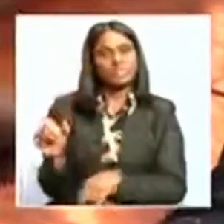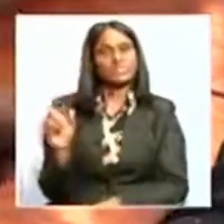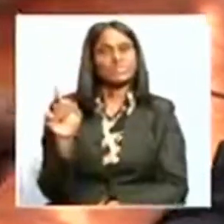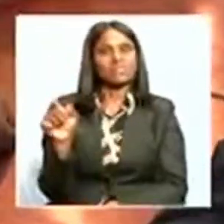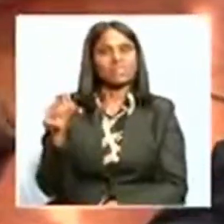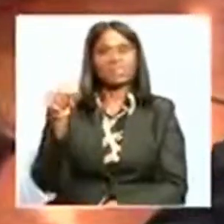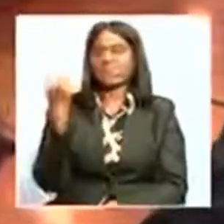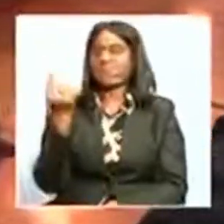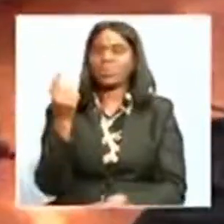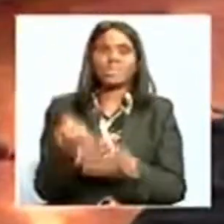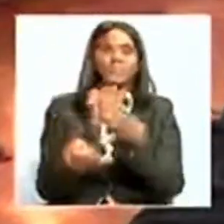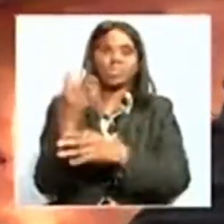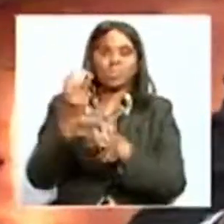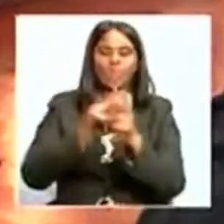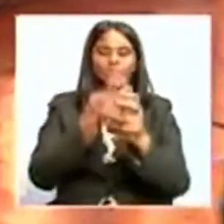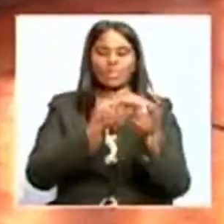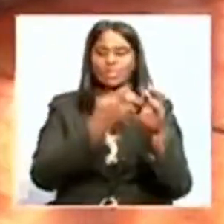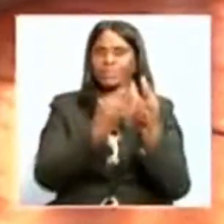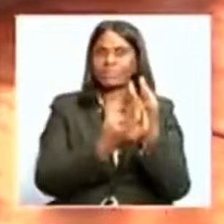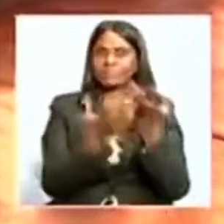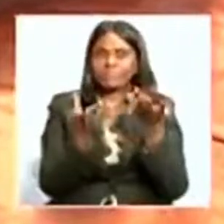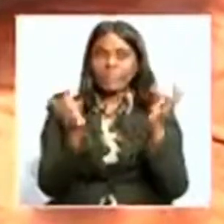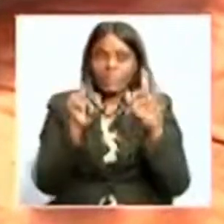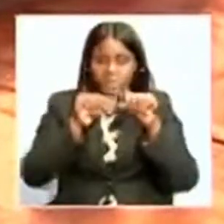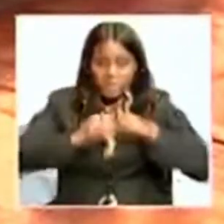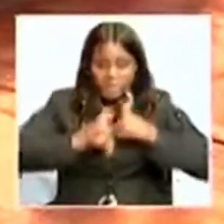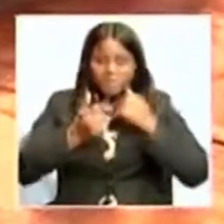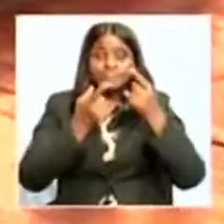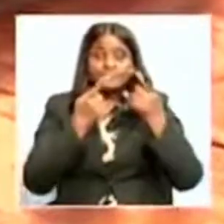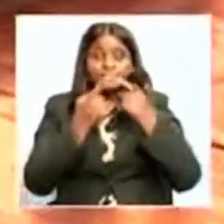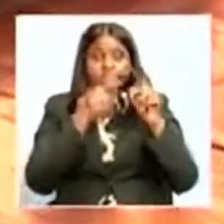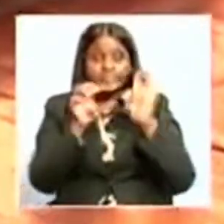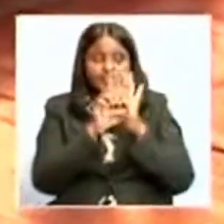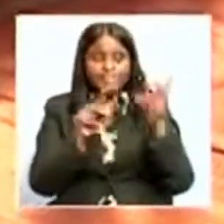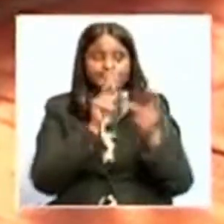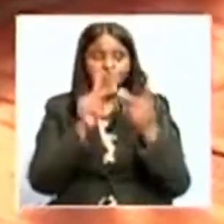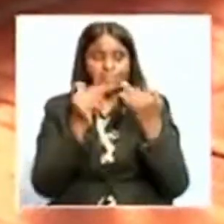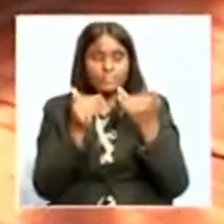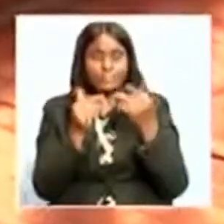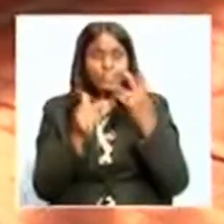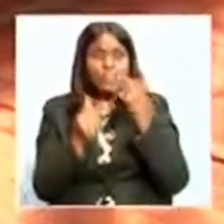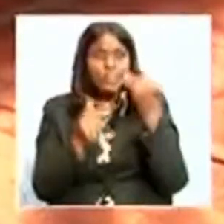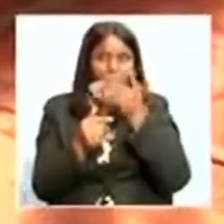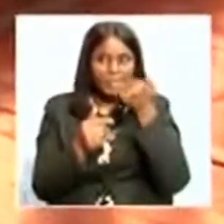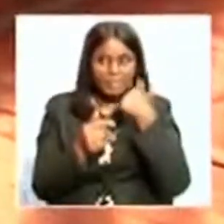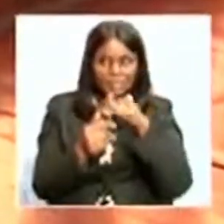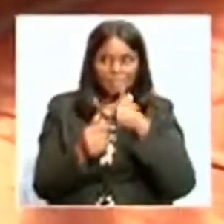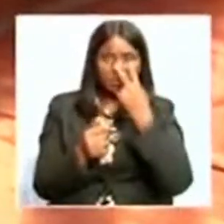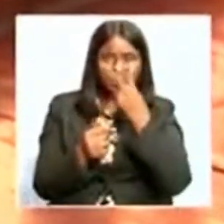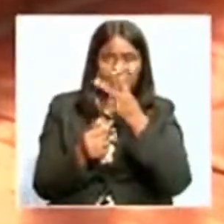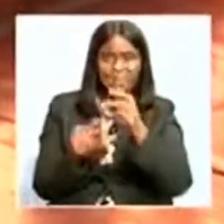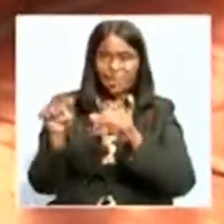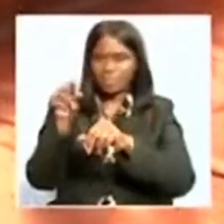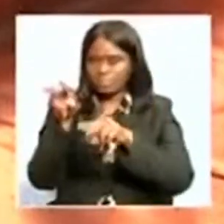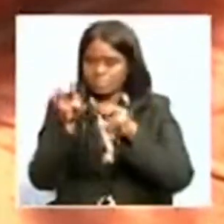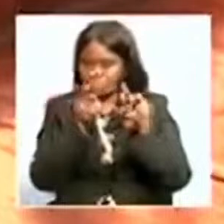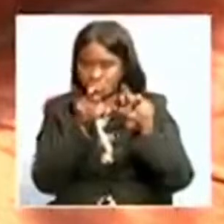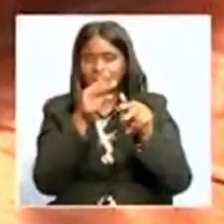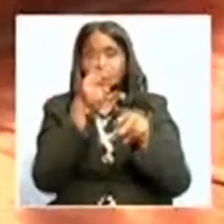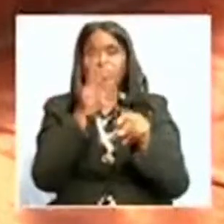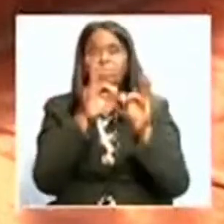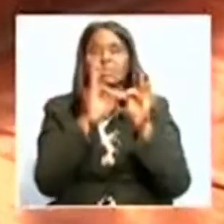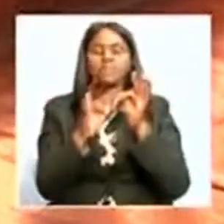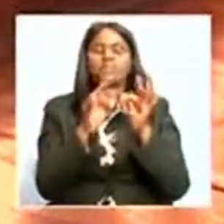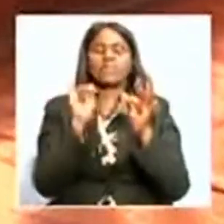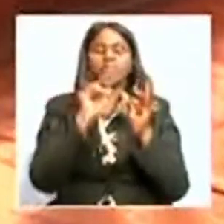who is doing potatoes. So when we are talking like that, we should look around and see if